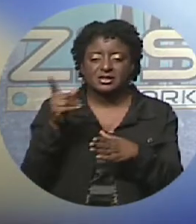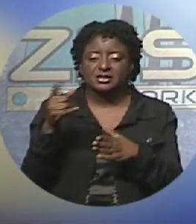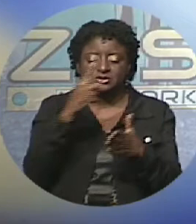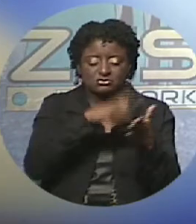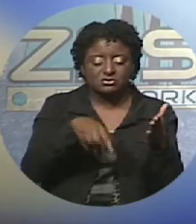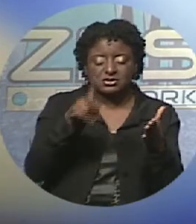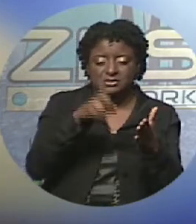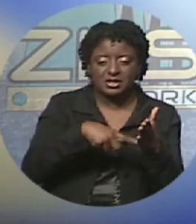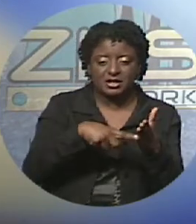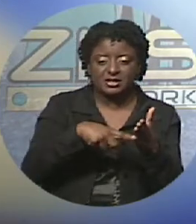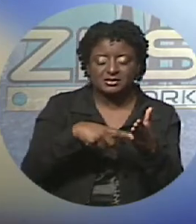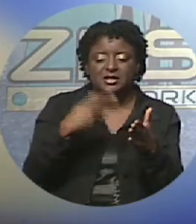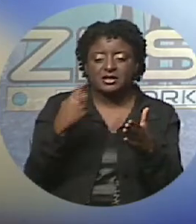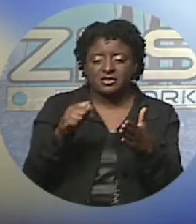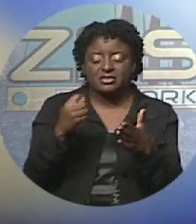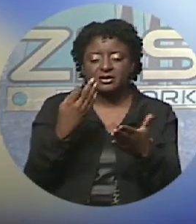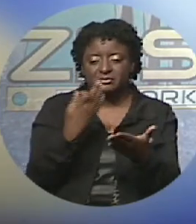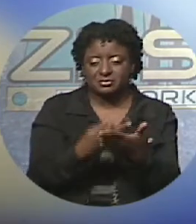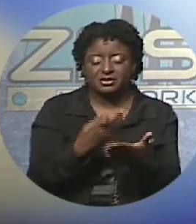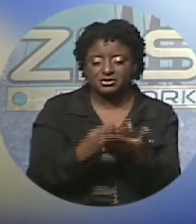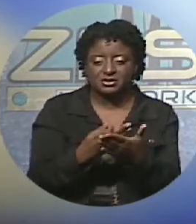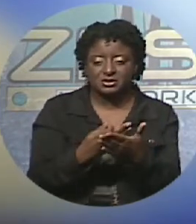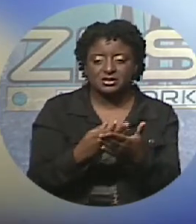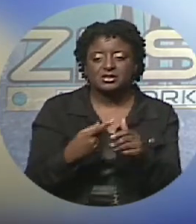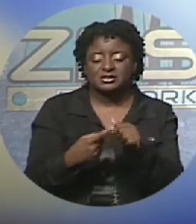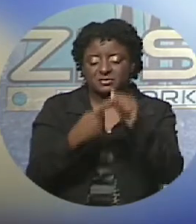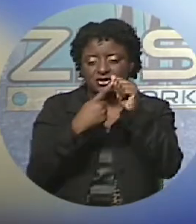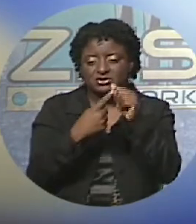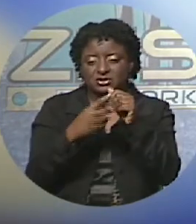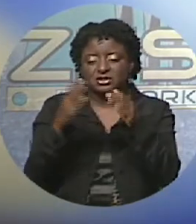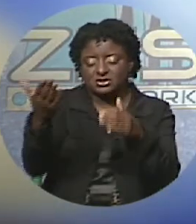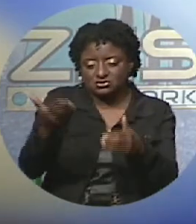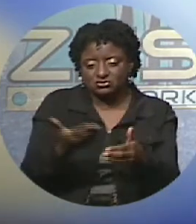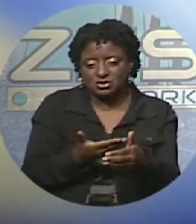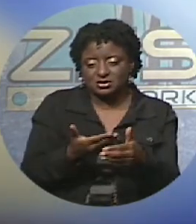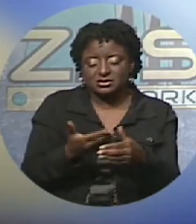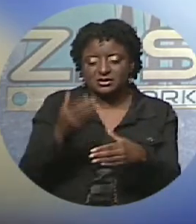contents, singling out the proposed introduction of value-added tax.